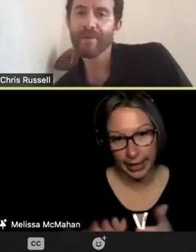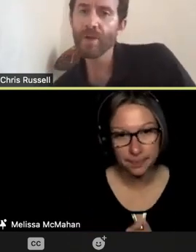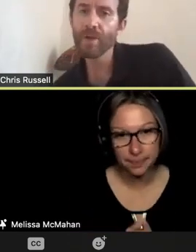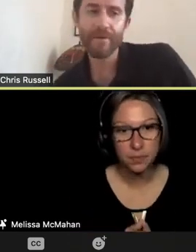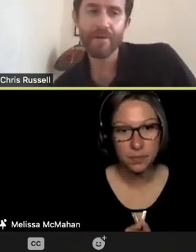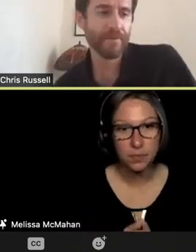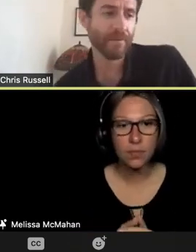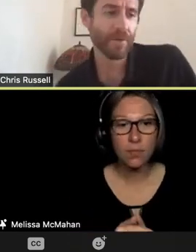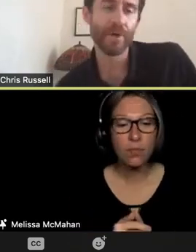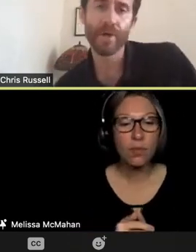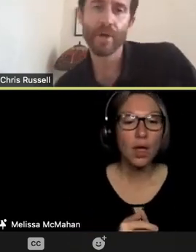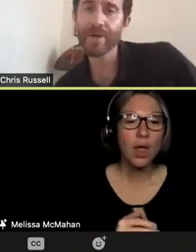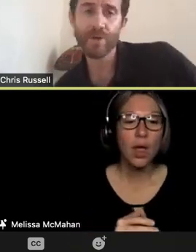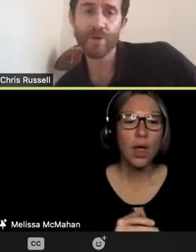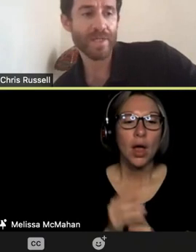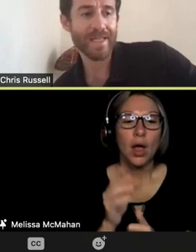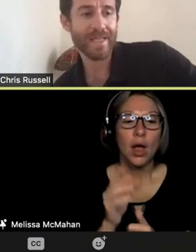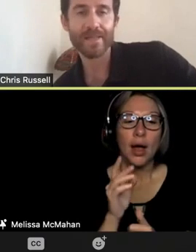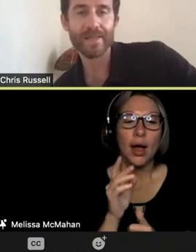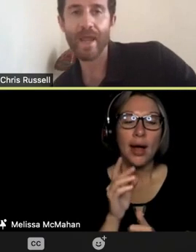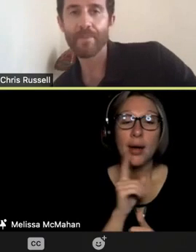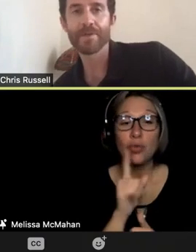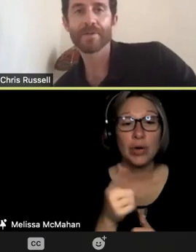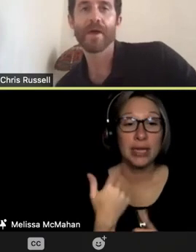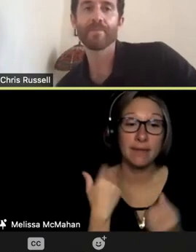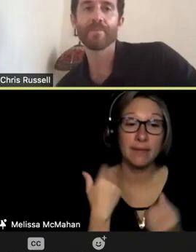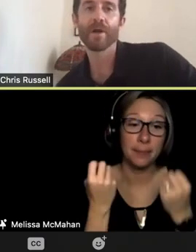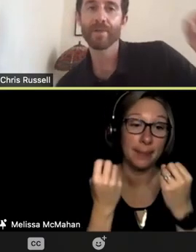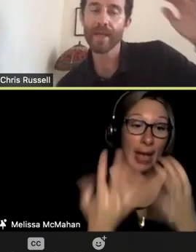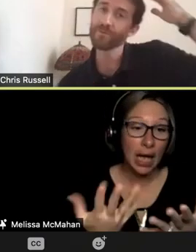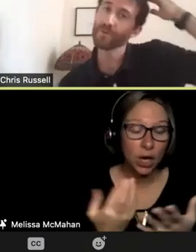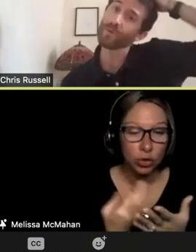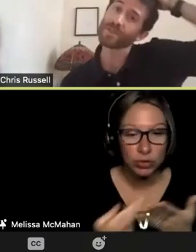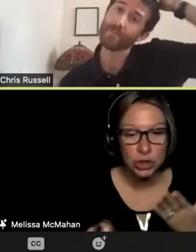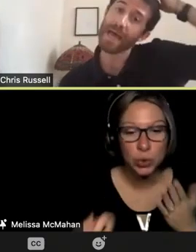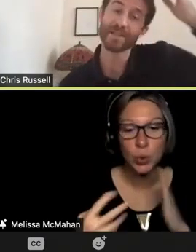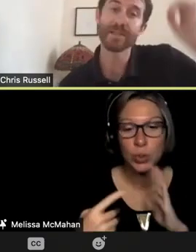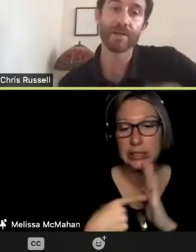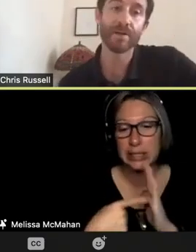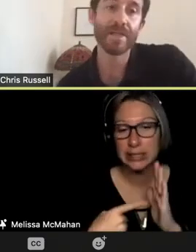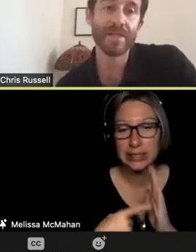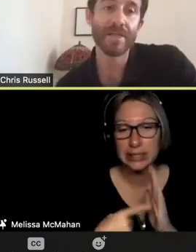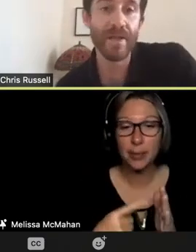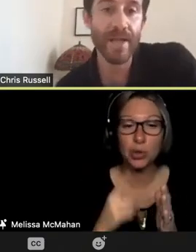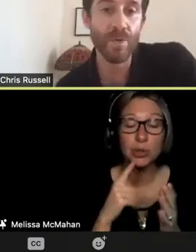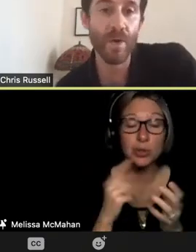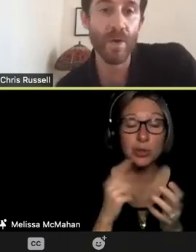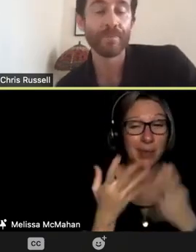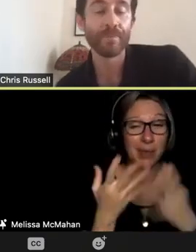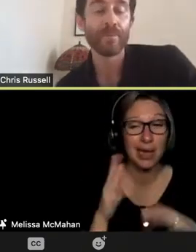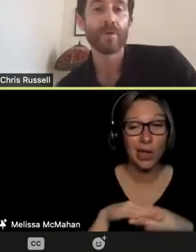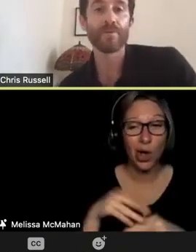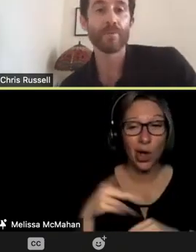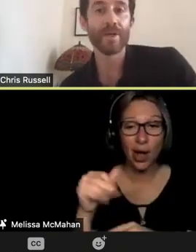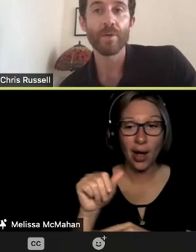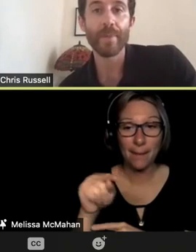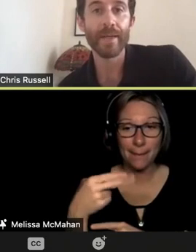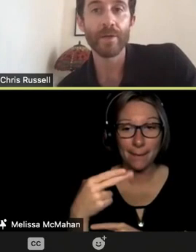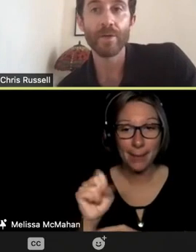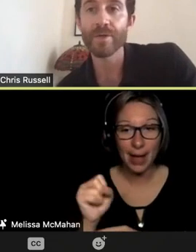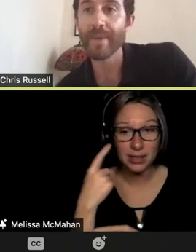I've given you a lot of good resources and examples. There are plenty of good ones on paths to literacy. This is a nice one